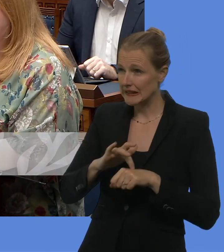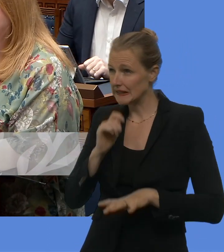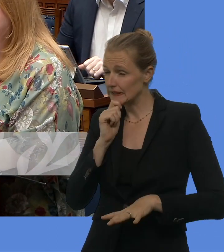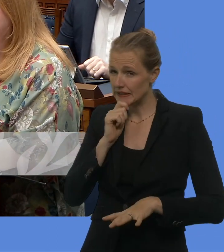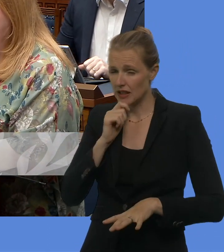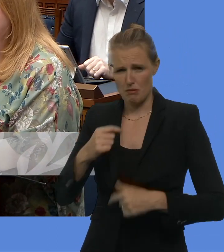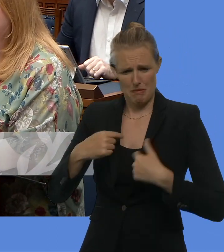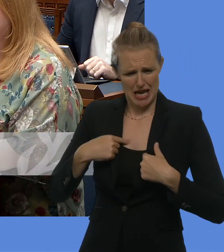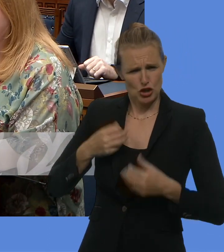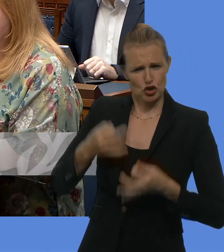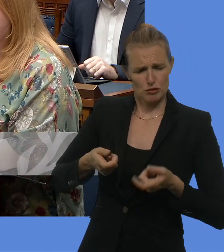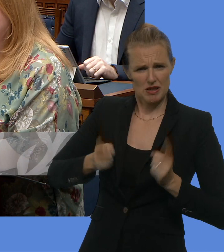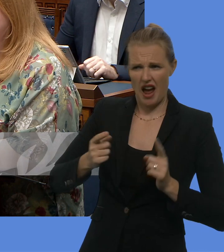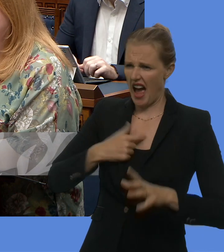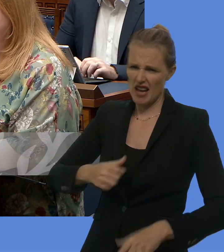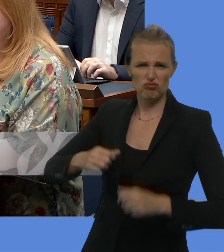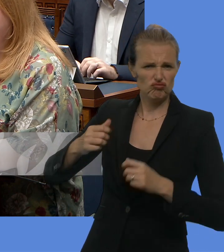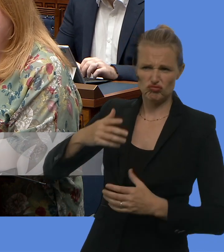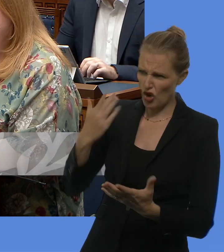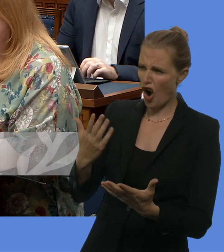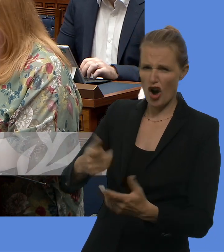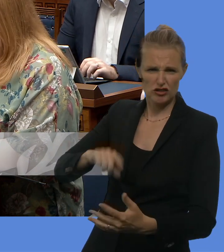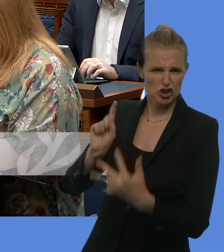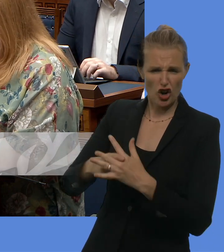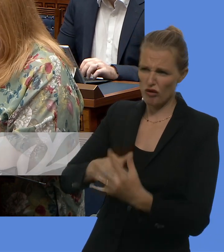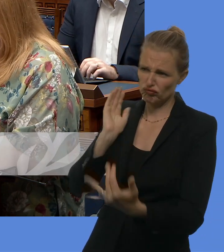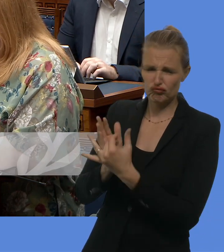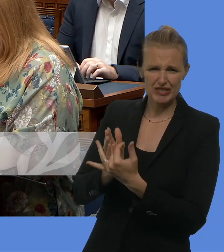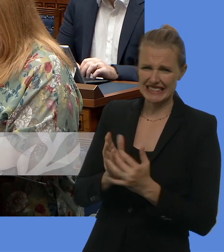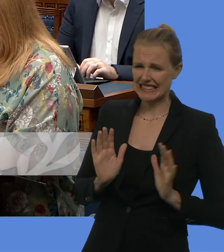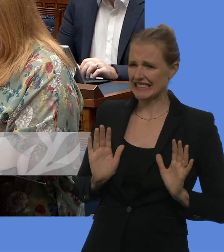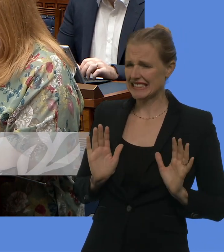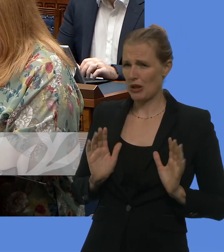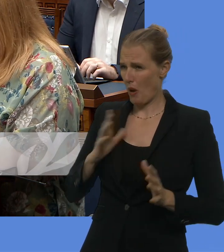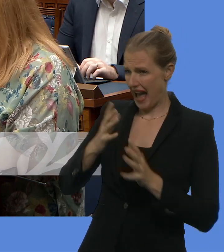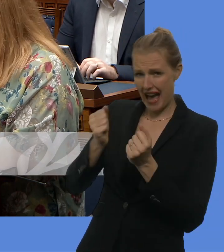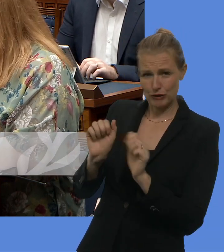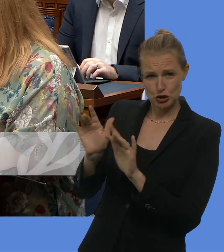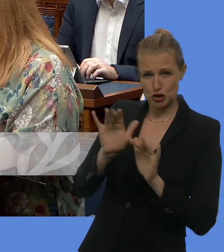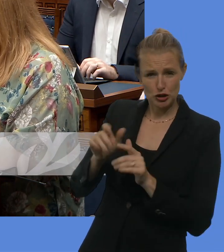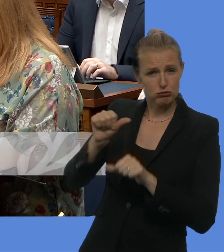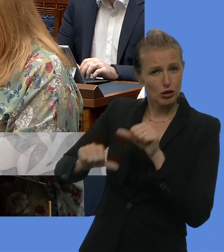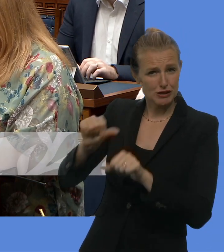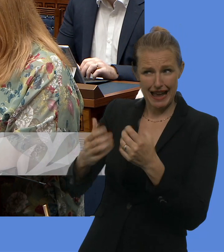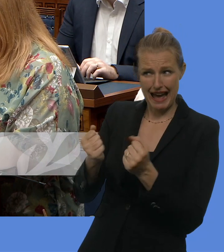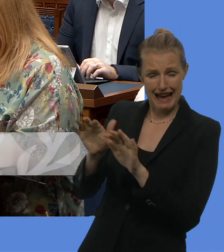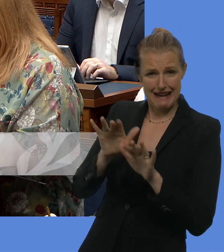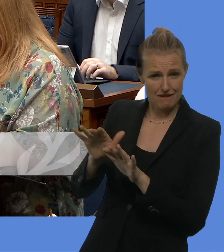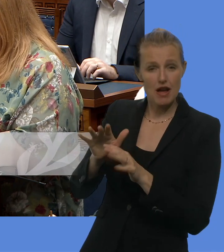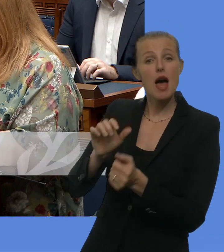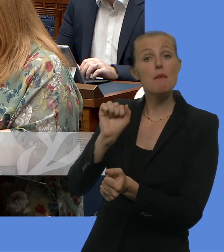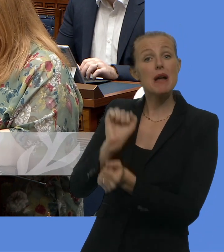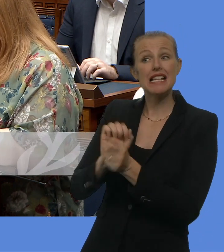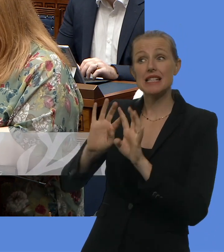Minister to take a wrecking ball to the delicate balances therein. That course of action, obviously, and how the Policing Board decide to